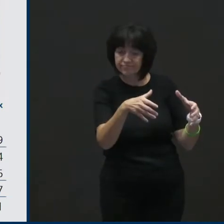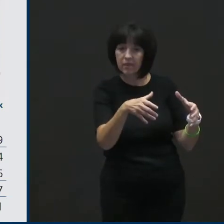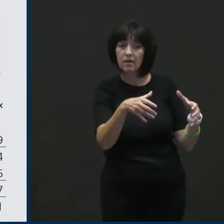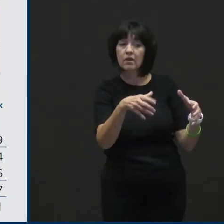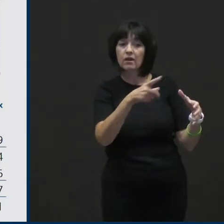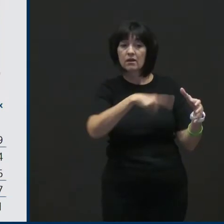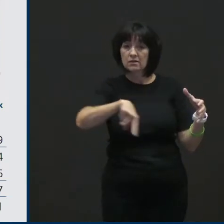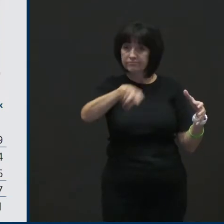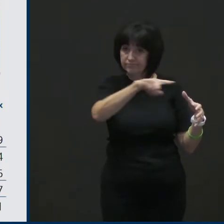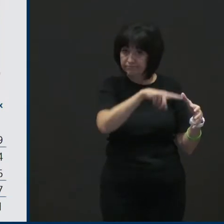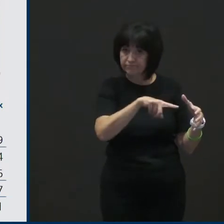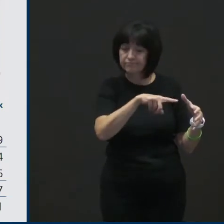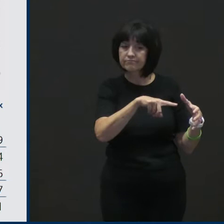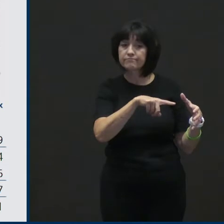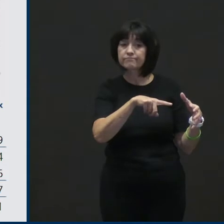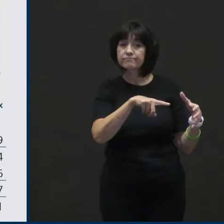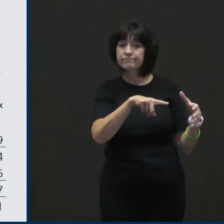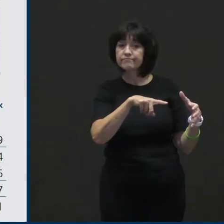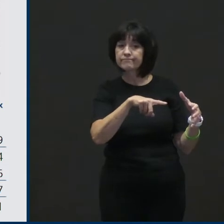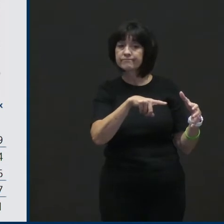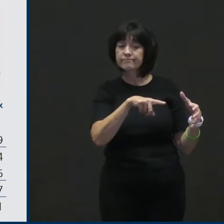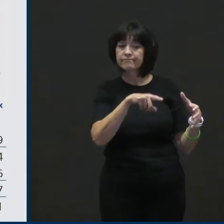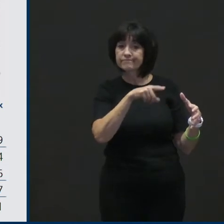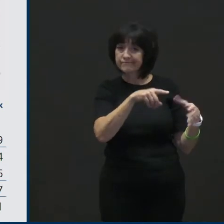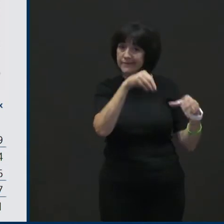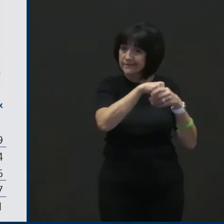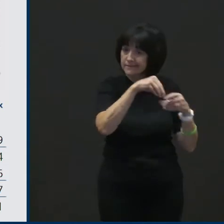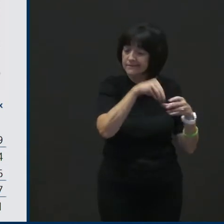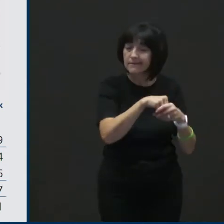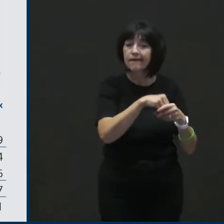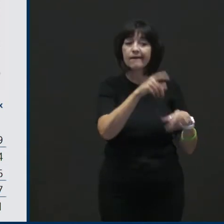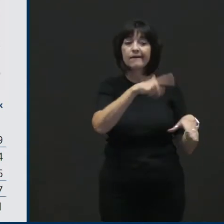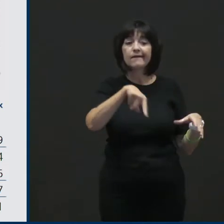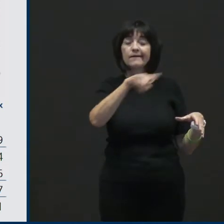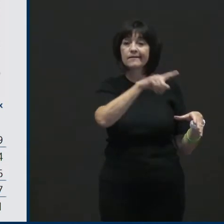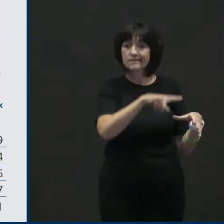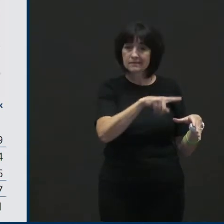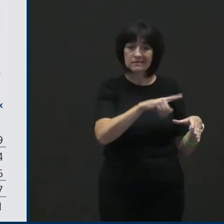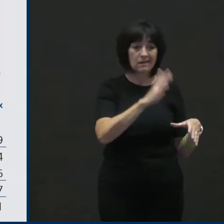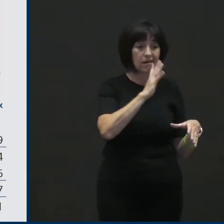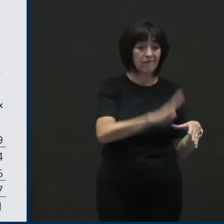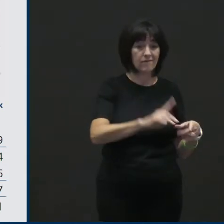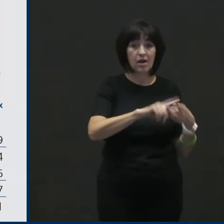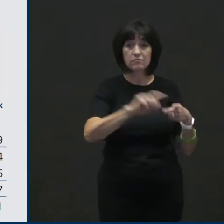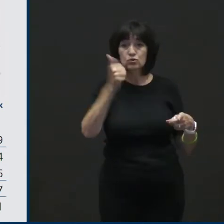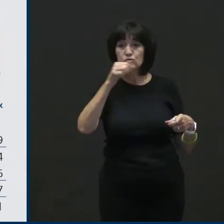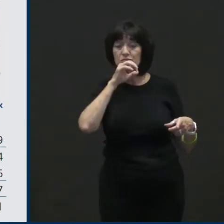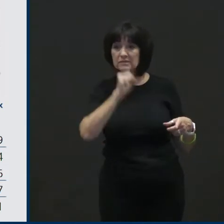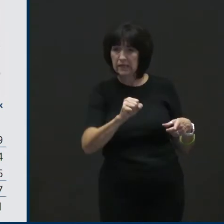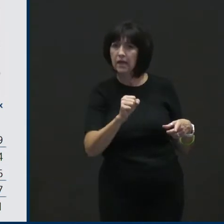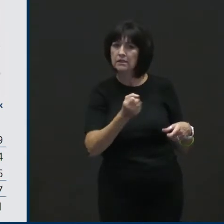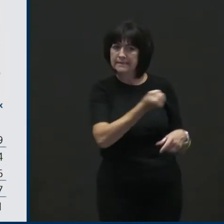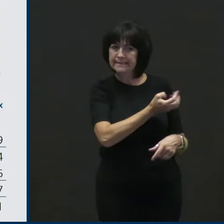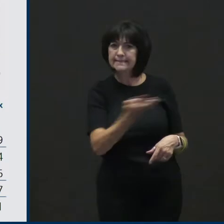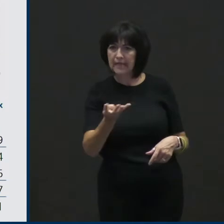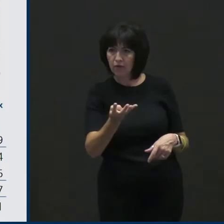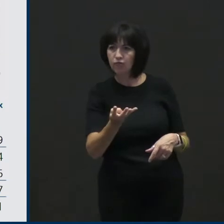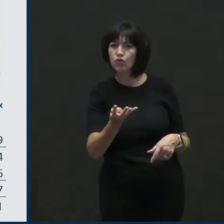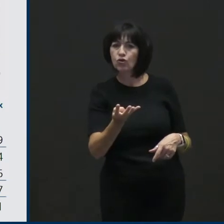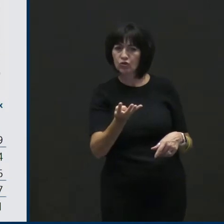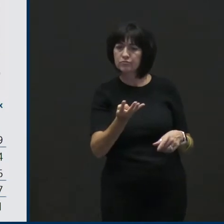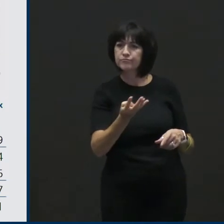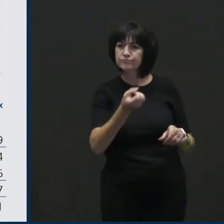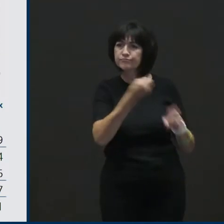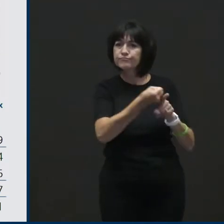of the kids, ages 5 to 10, did become positive for COVID in that setting. And again, that really